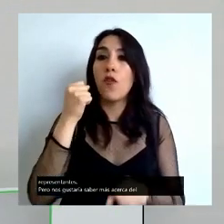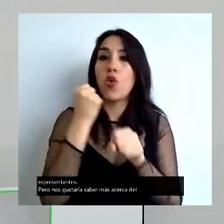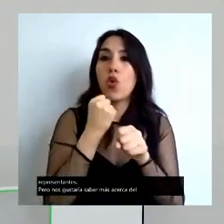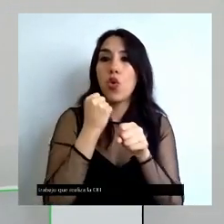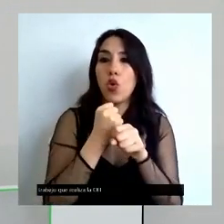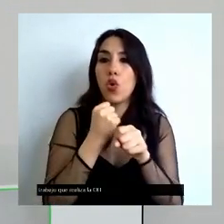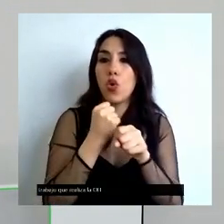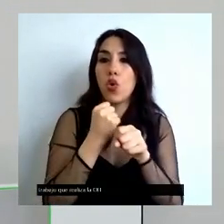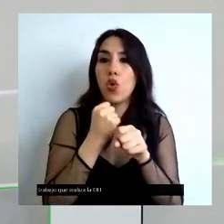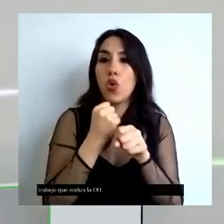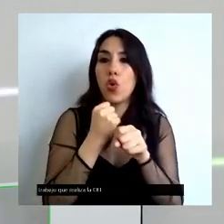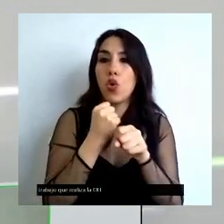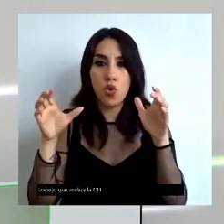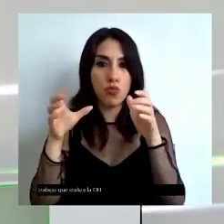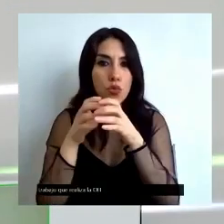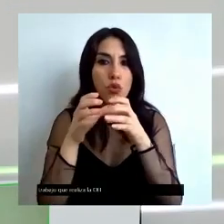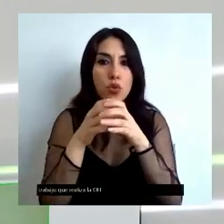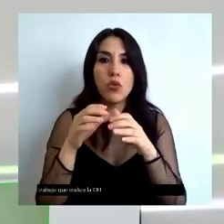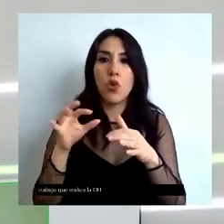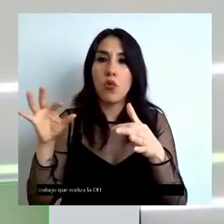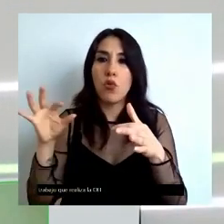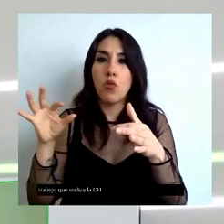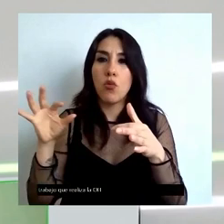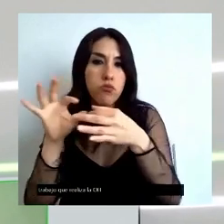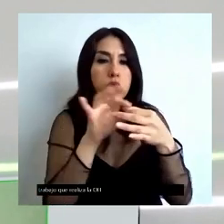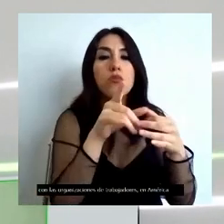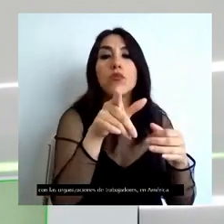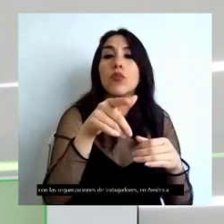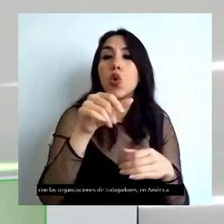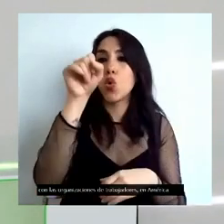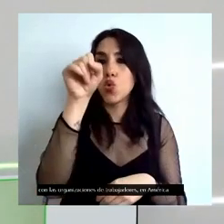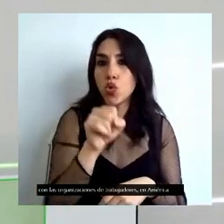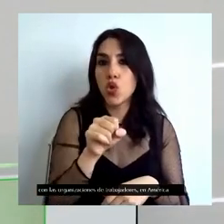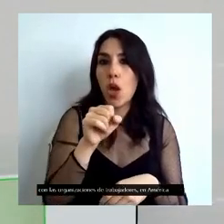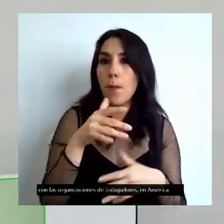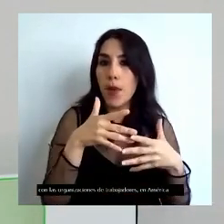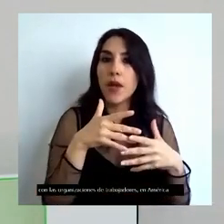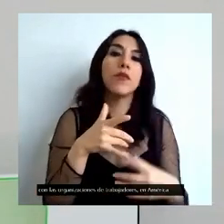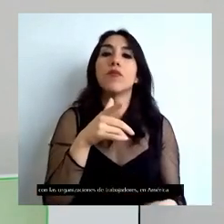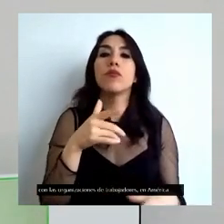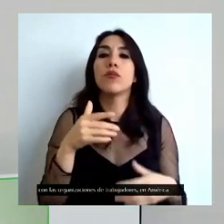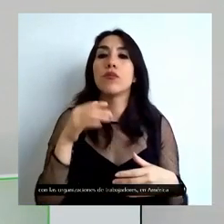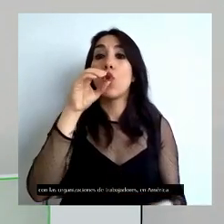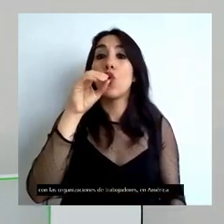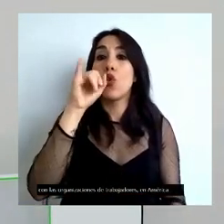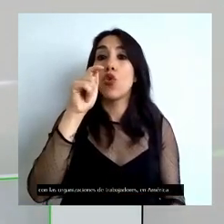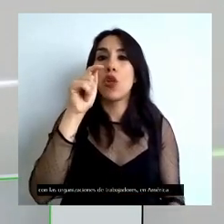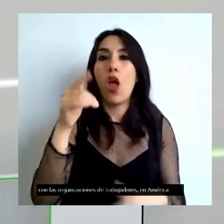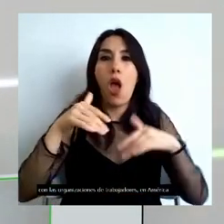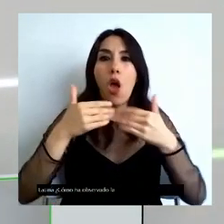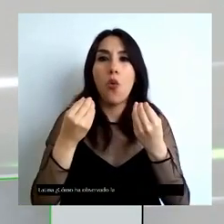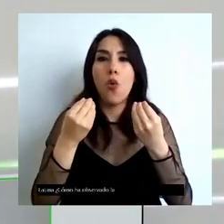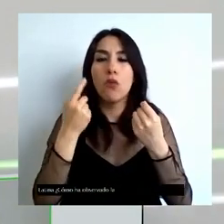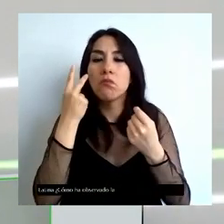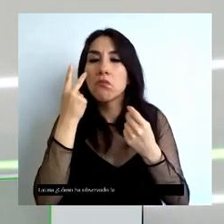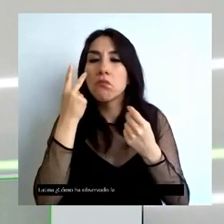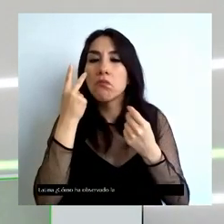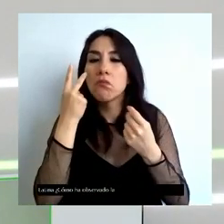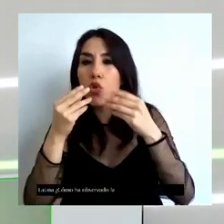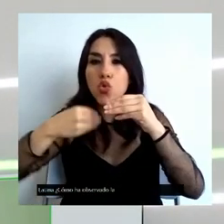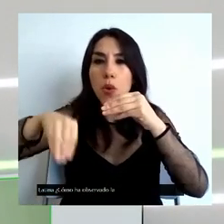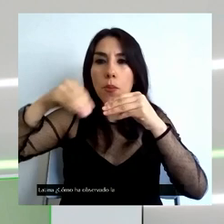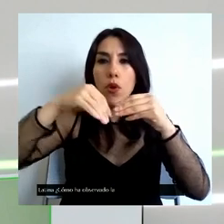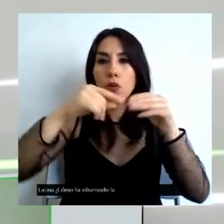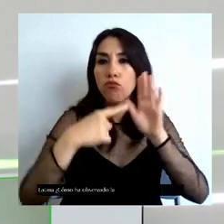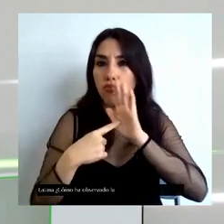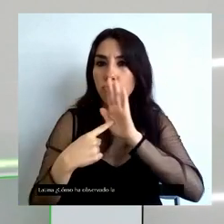workers' unions. In Latin America, how has the ILO served the participation and representation of people with disabilities